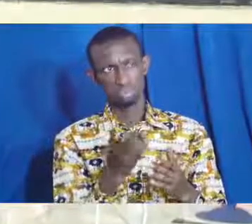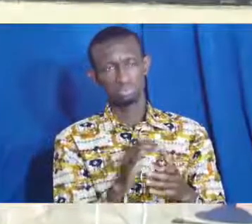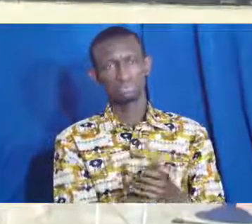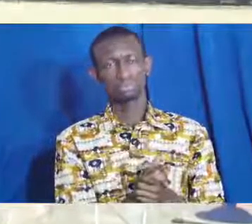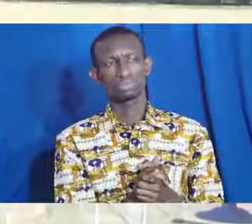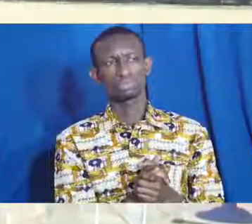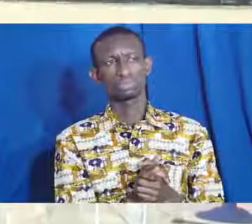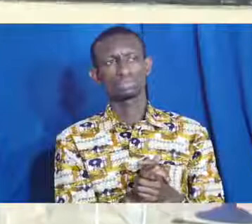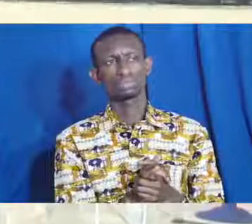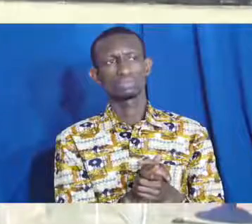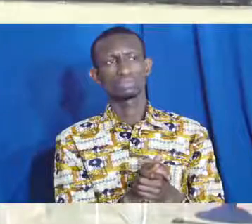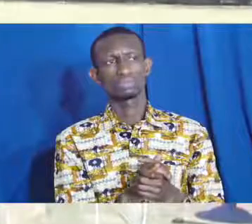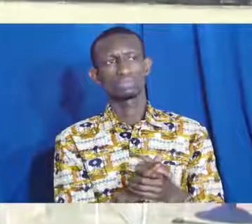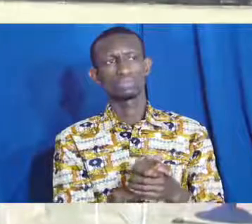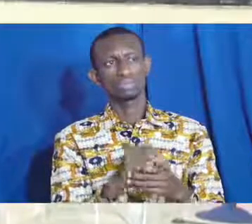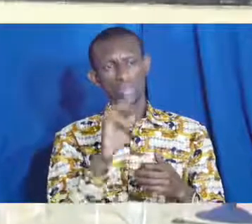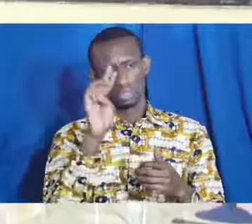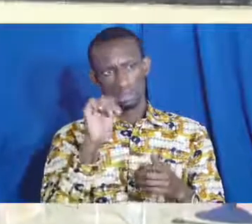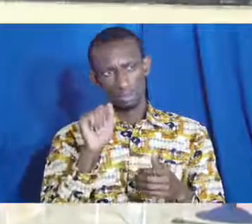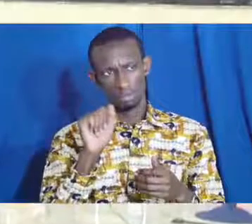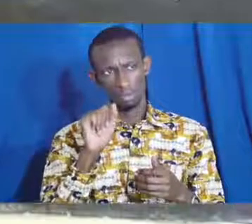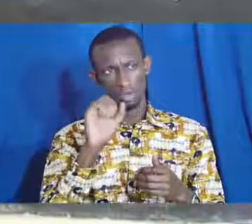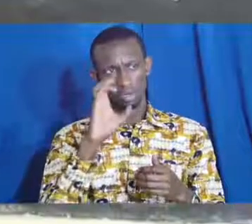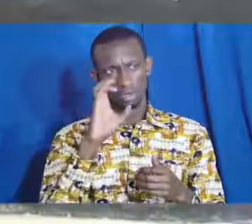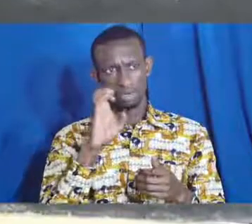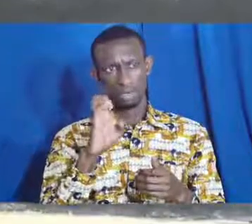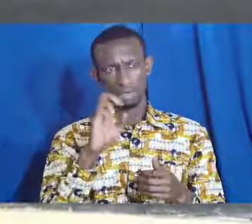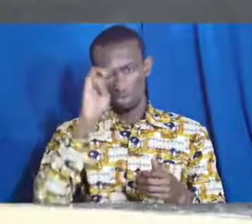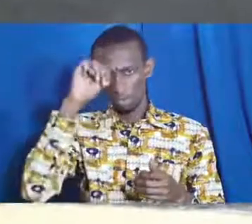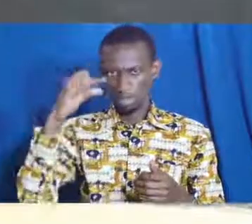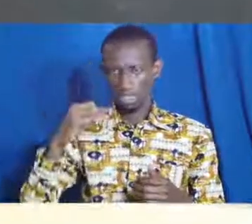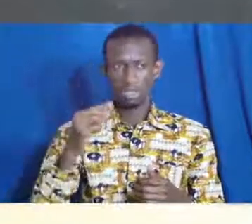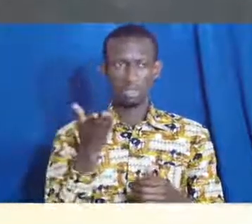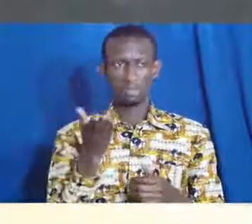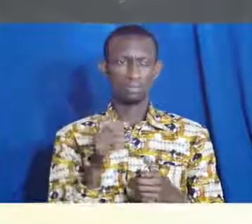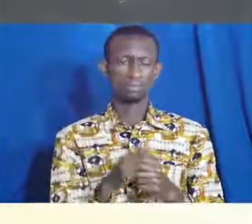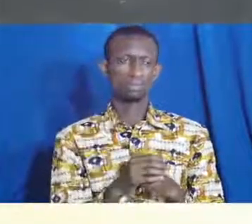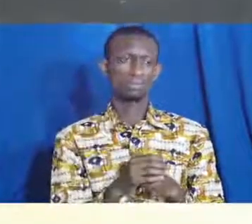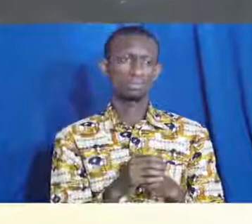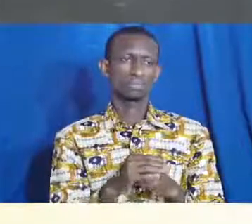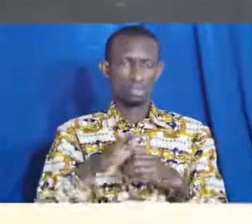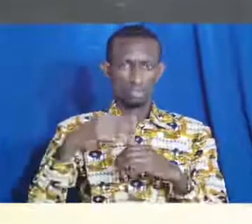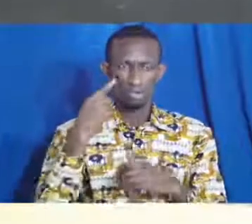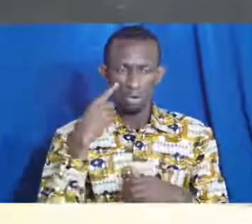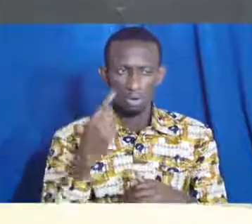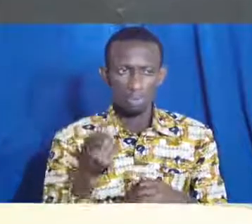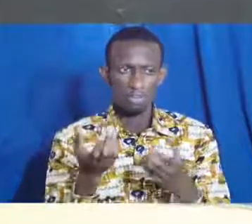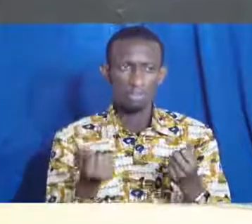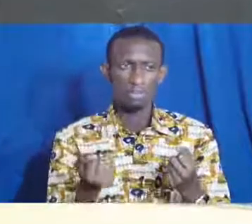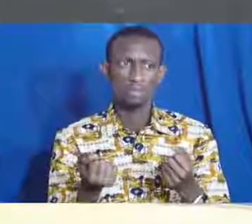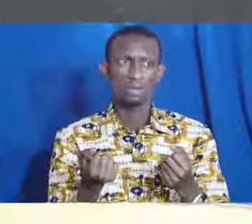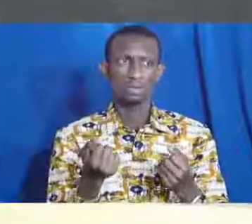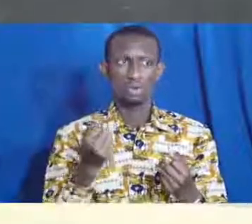lead, hydrogen, copper, mercury, you're followed by silver, then you have